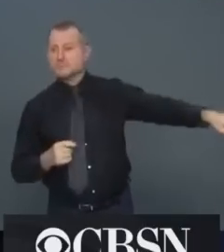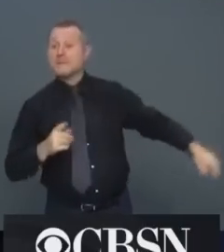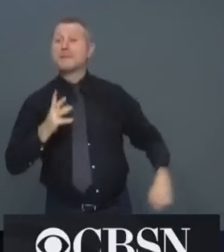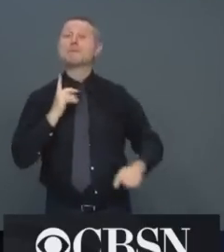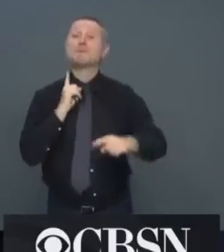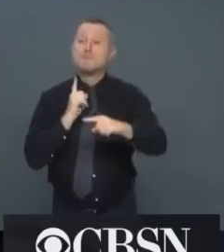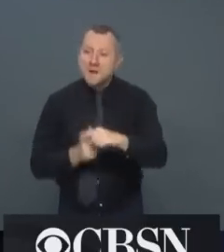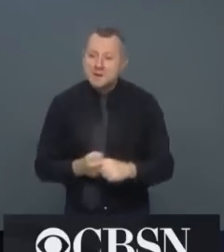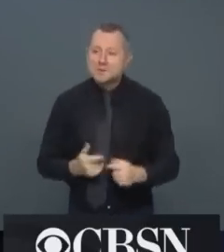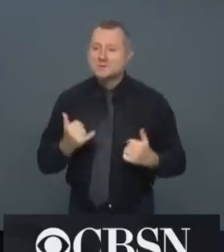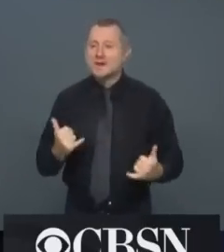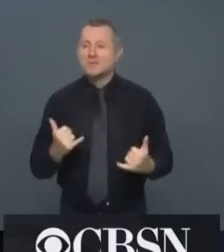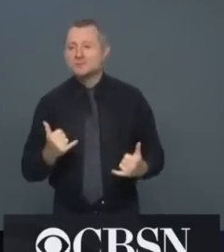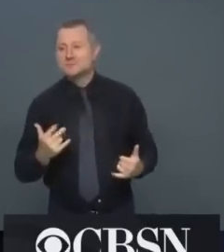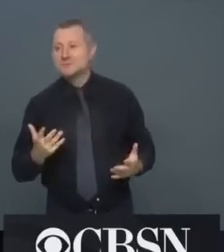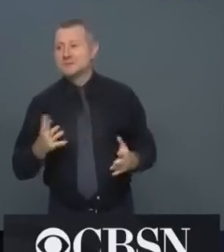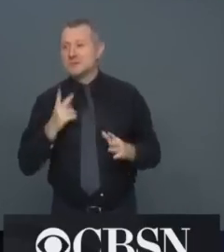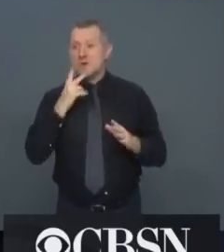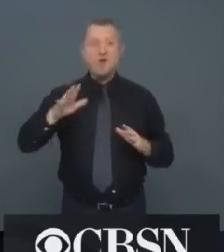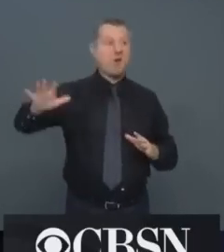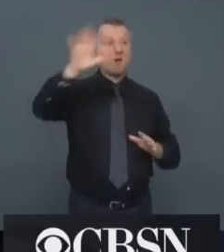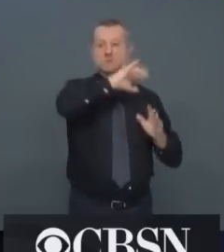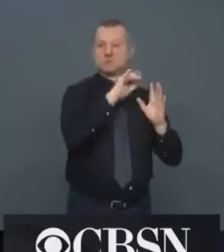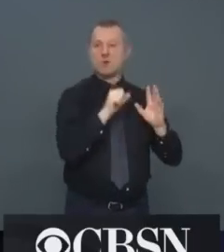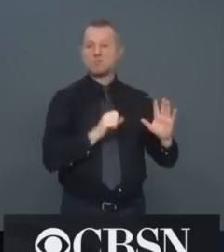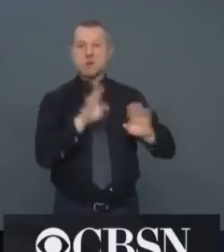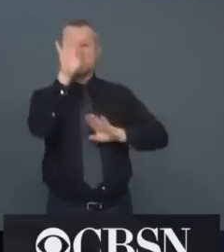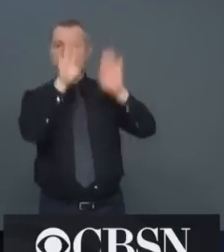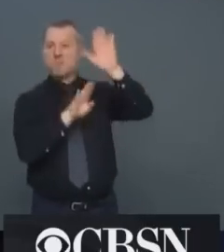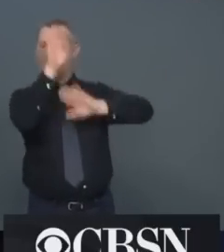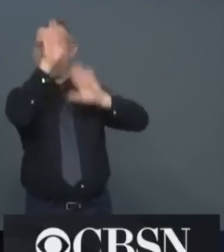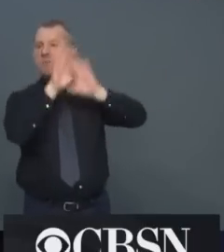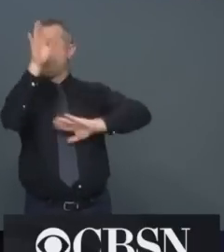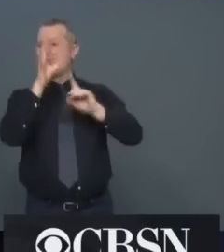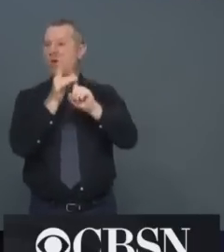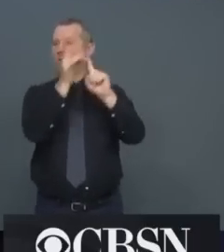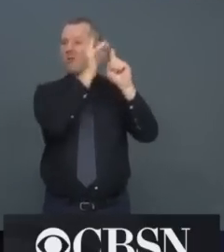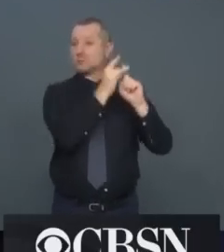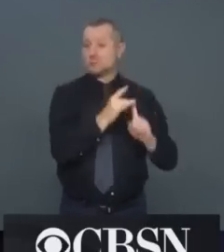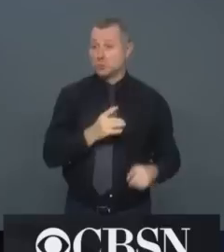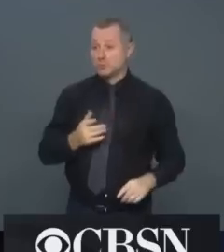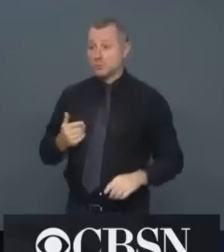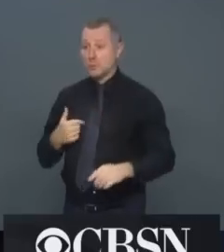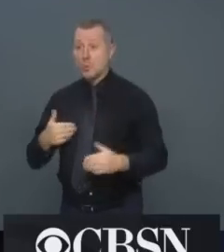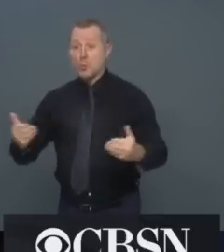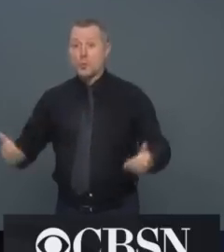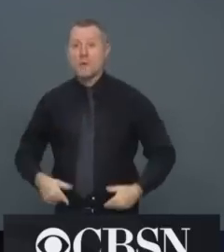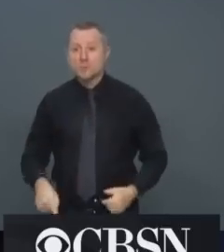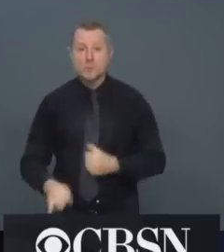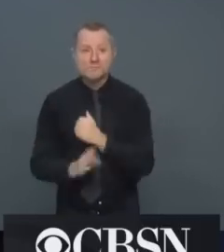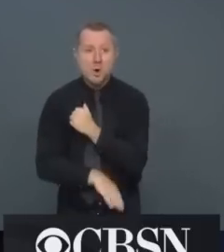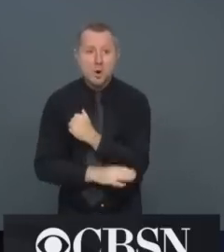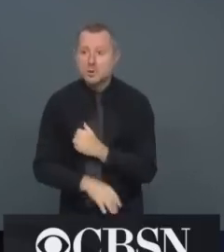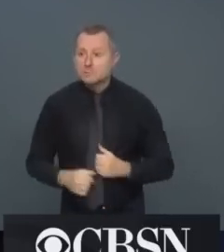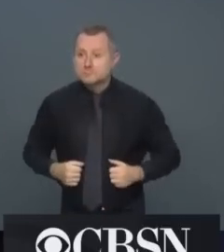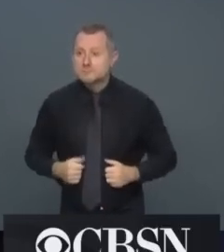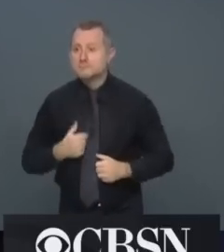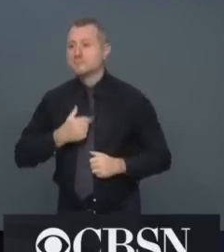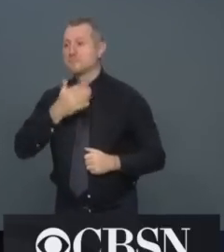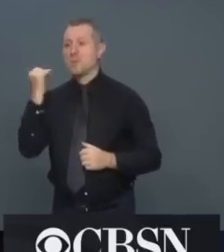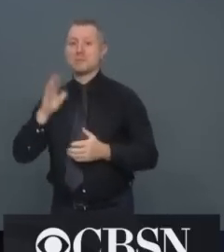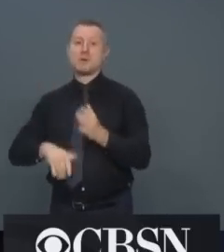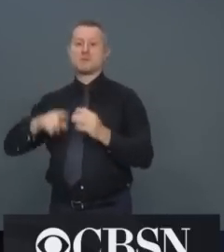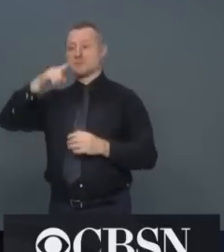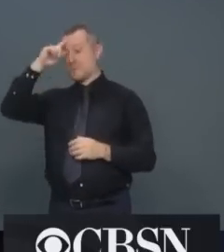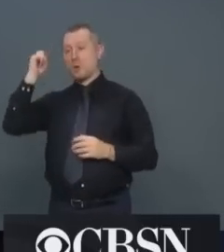everywhere. States, countries, et cetera. Welcome to the fall. Better than the summer? What are you considering closing? What's the order